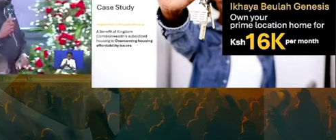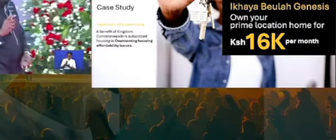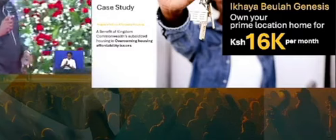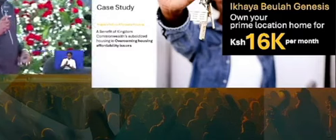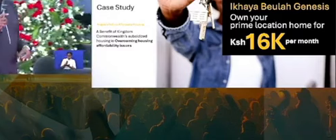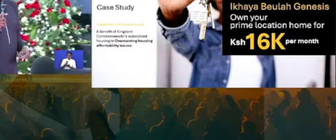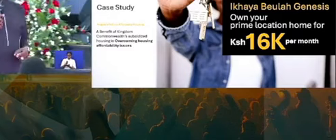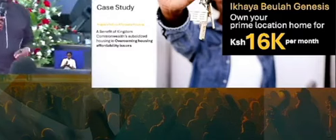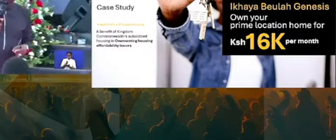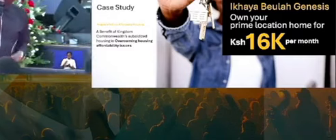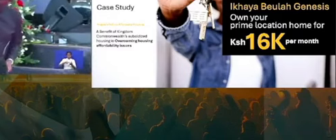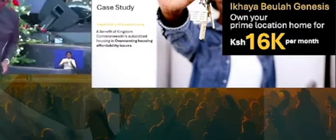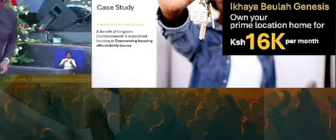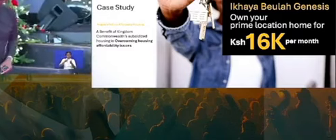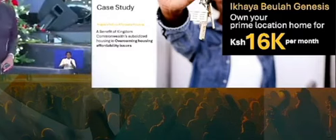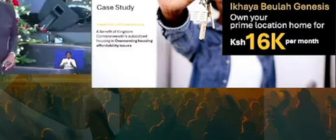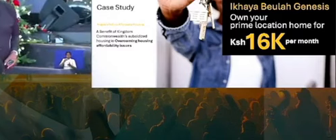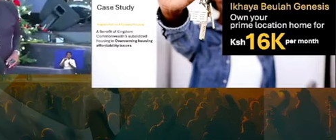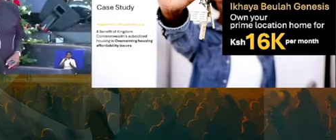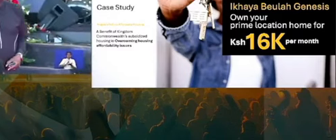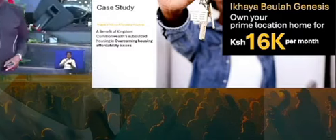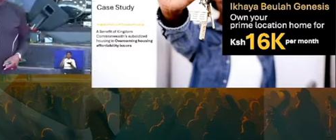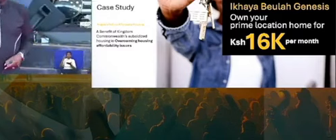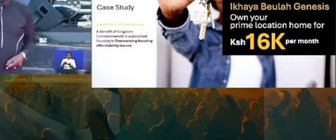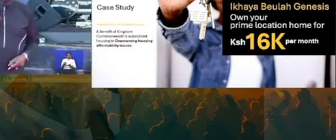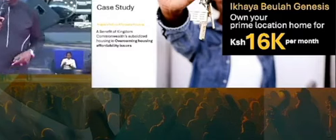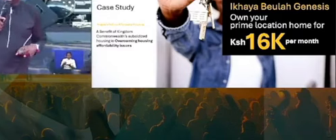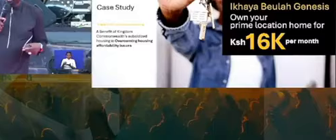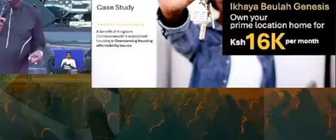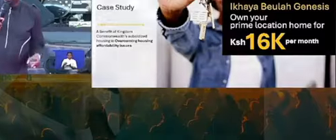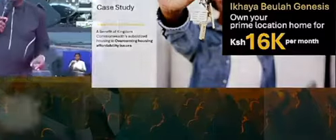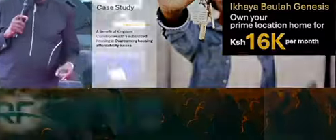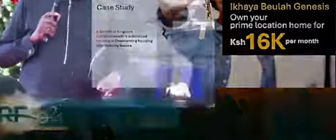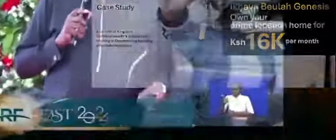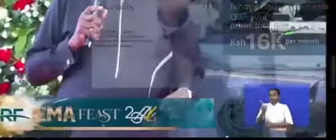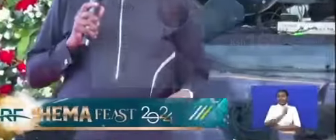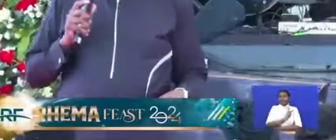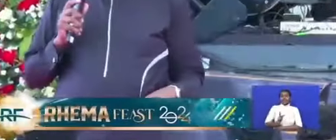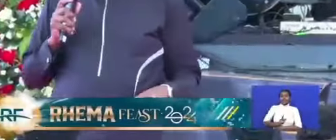Which means you have just financed a kingdom.